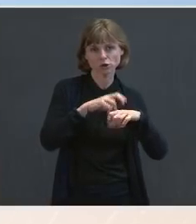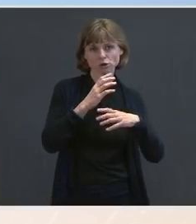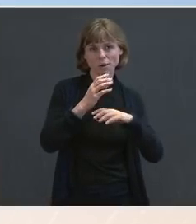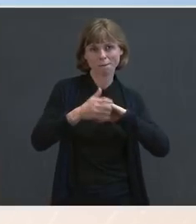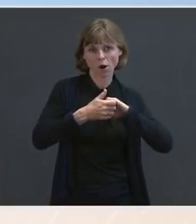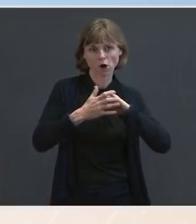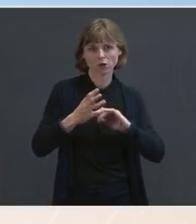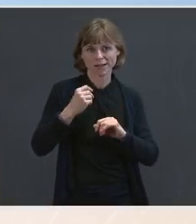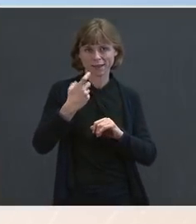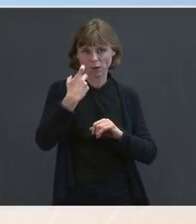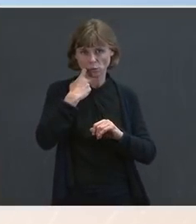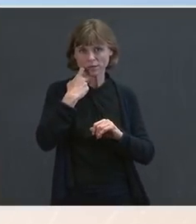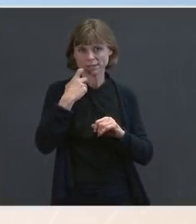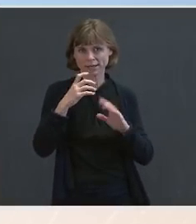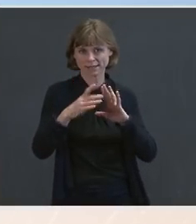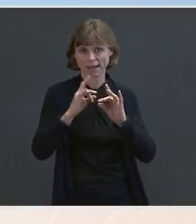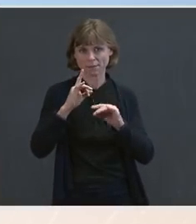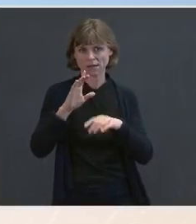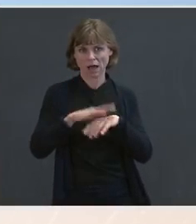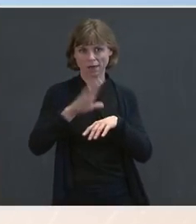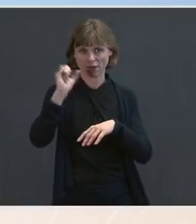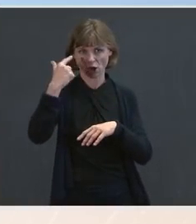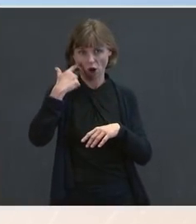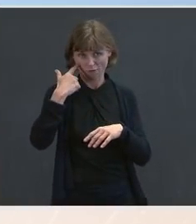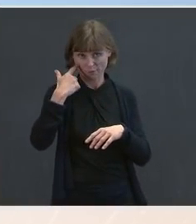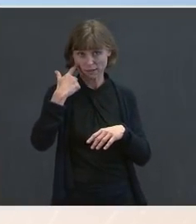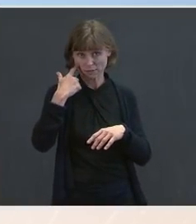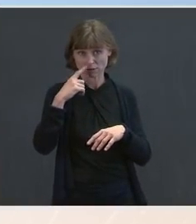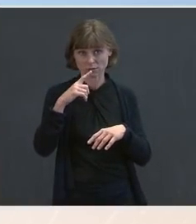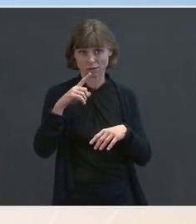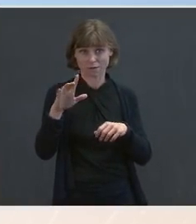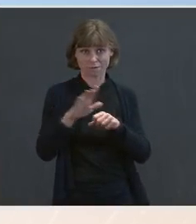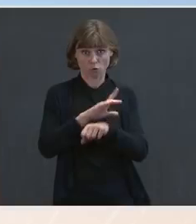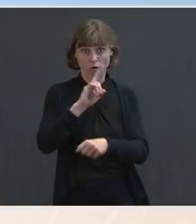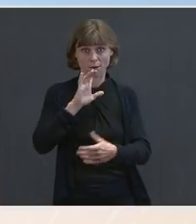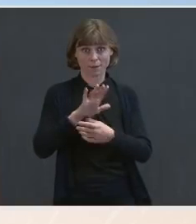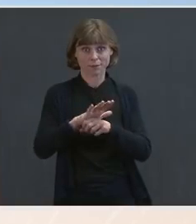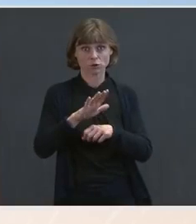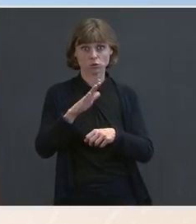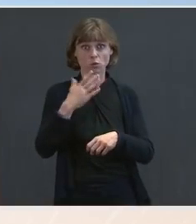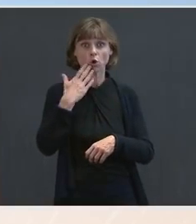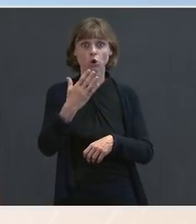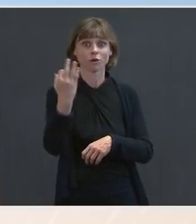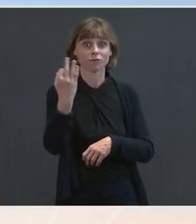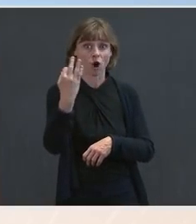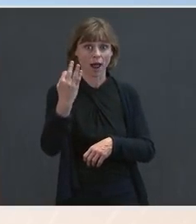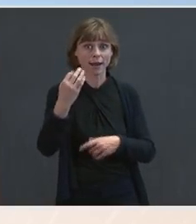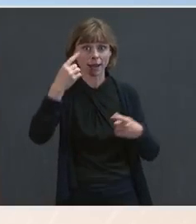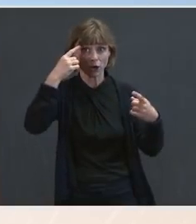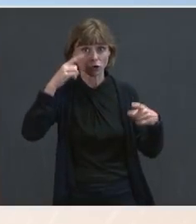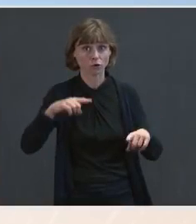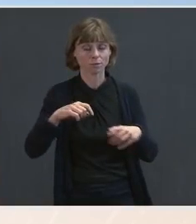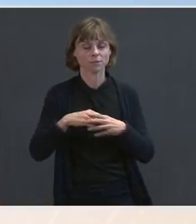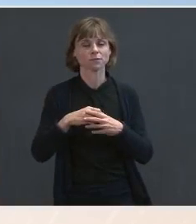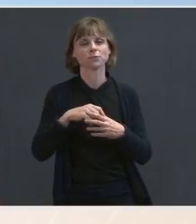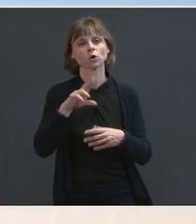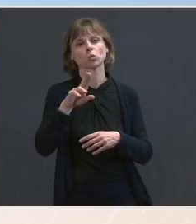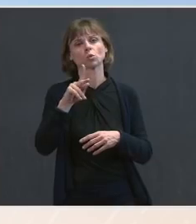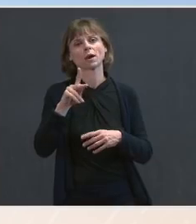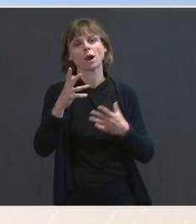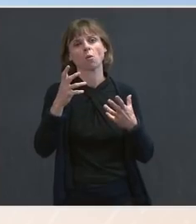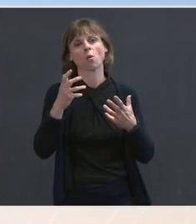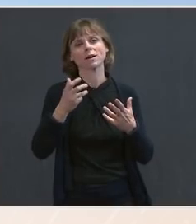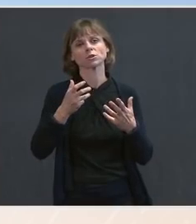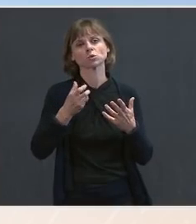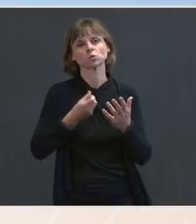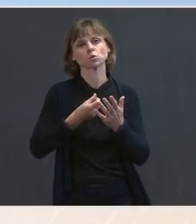these governments' full commitment to the Good Friday Agreement. Finally, one on the Boeing dispute. The fact that the UK has moved to suspend these